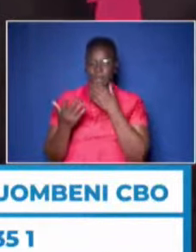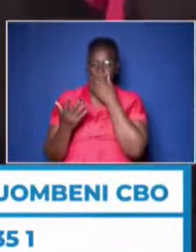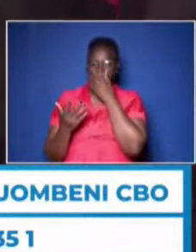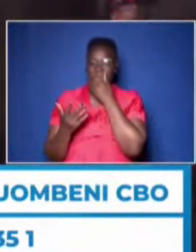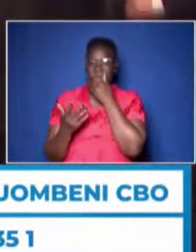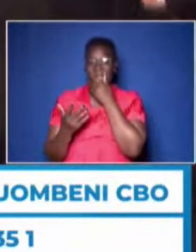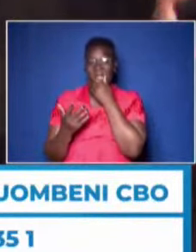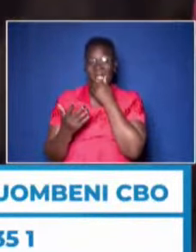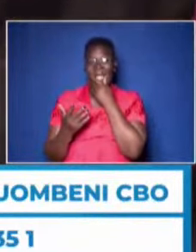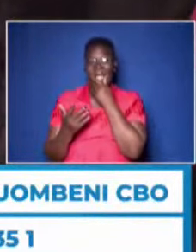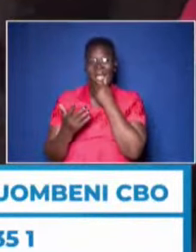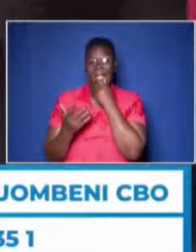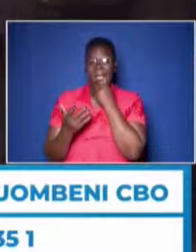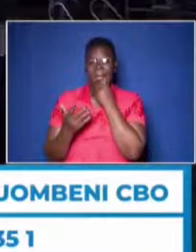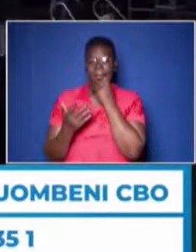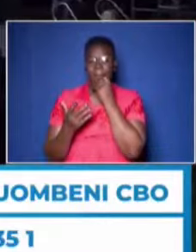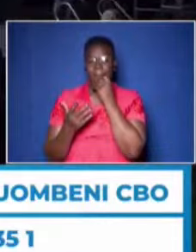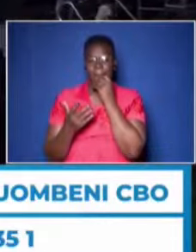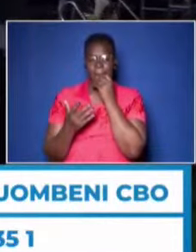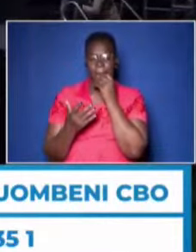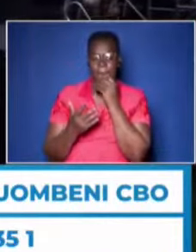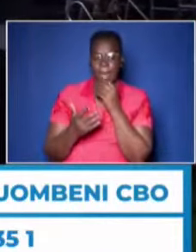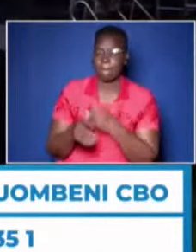Lord bless your